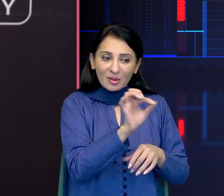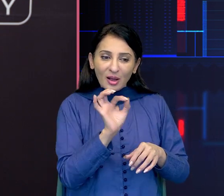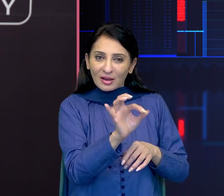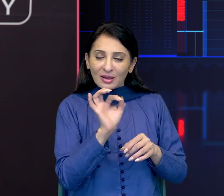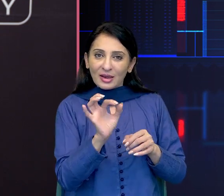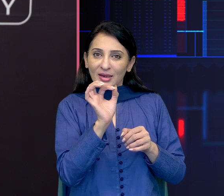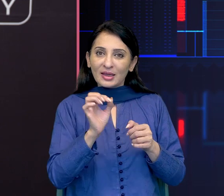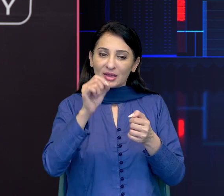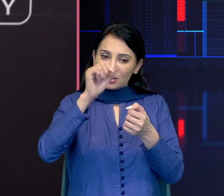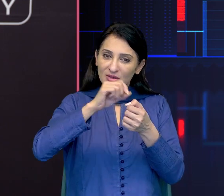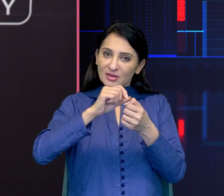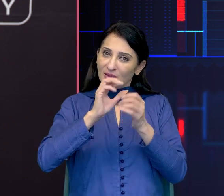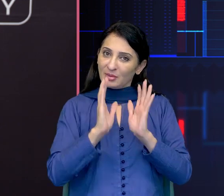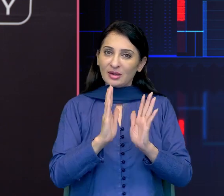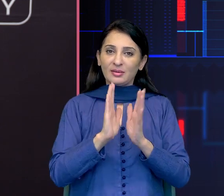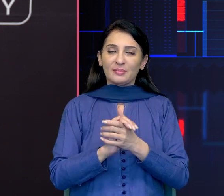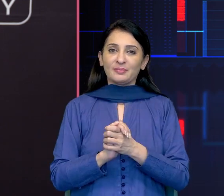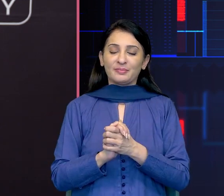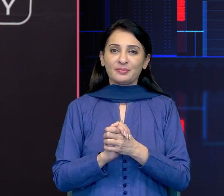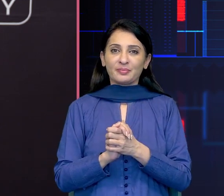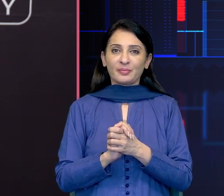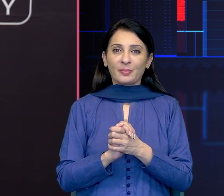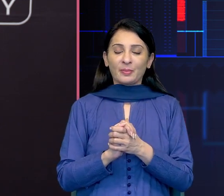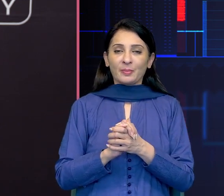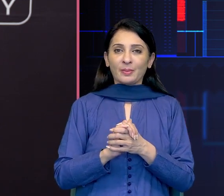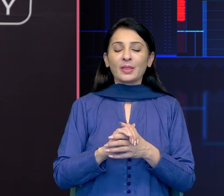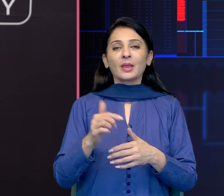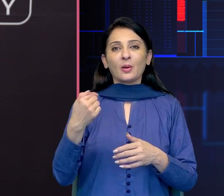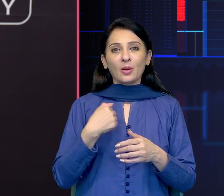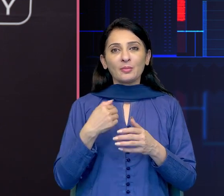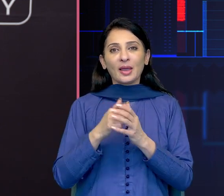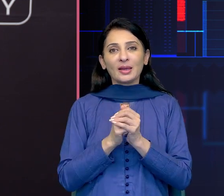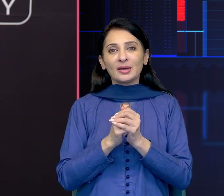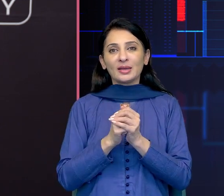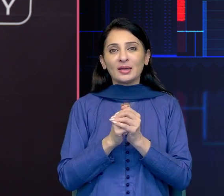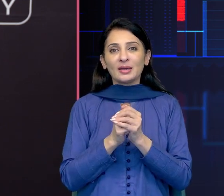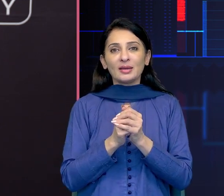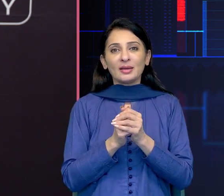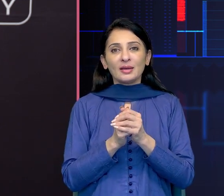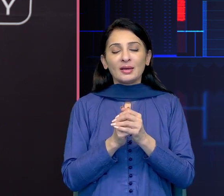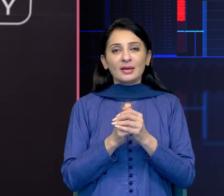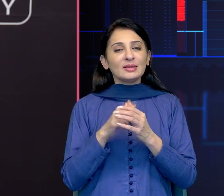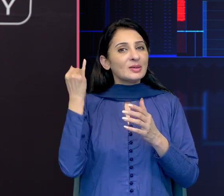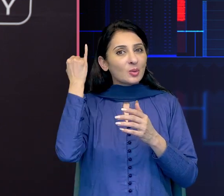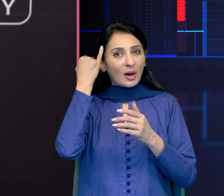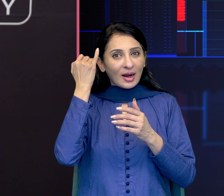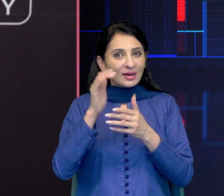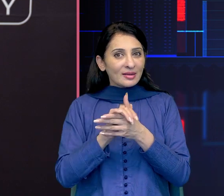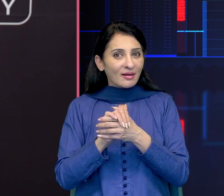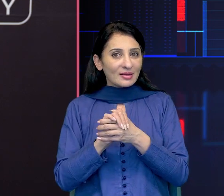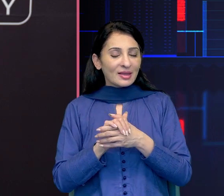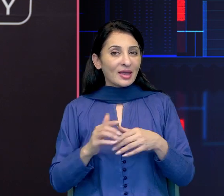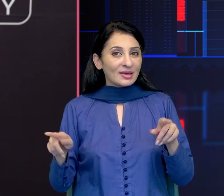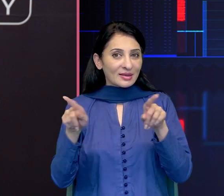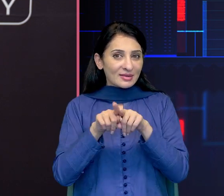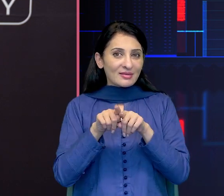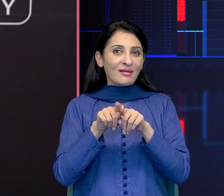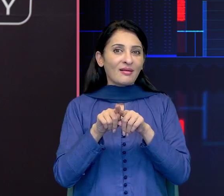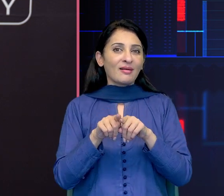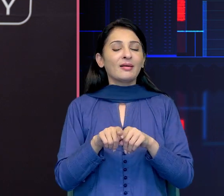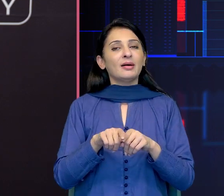dry red chilies. So many natural materials also came to me, and